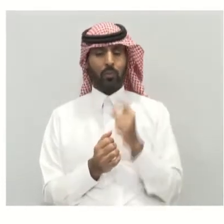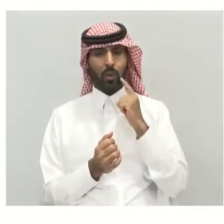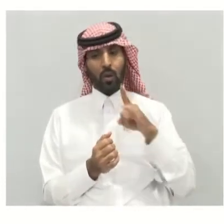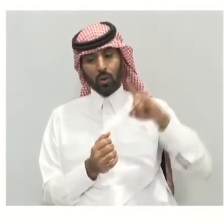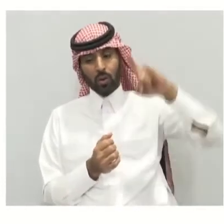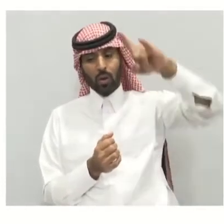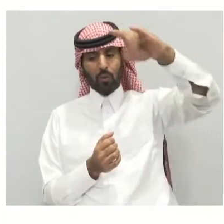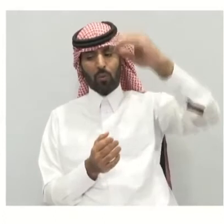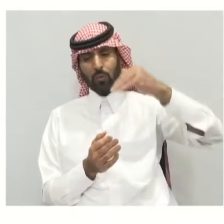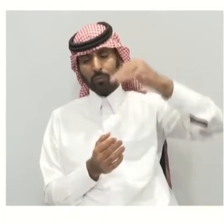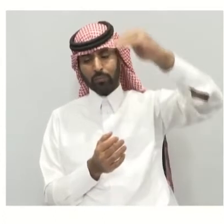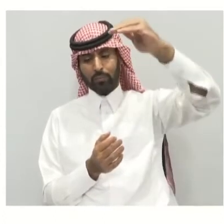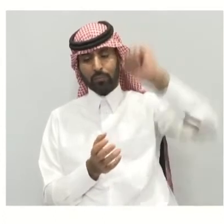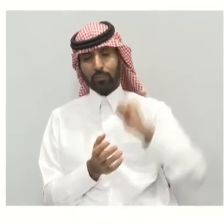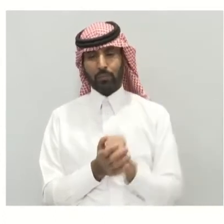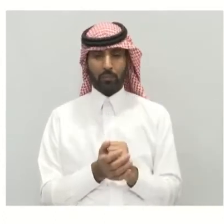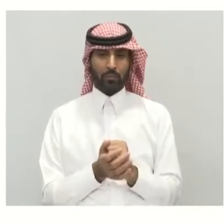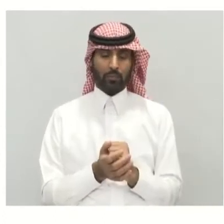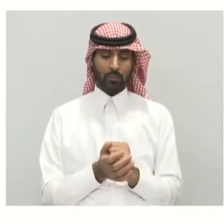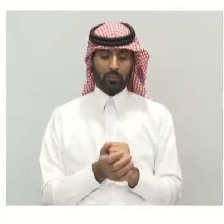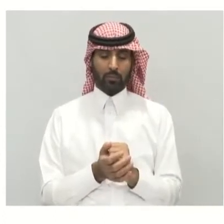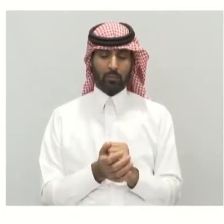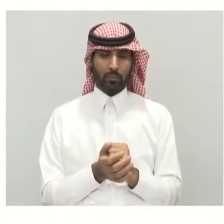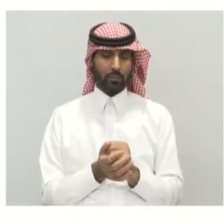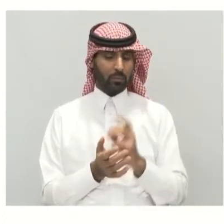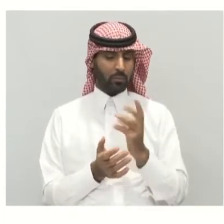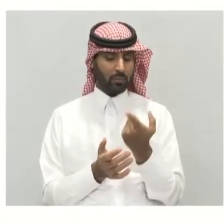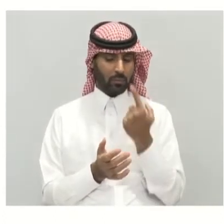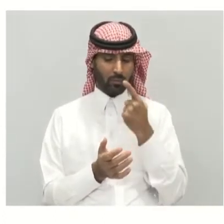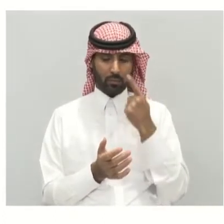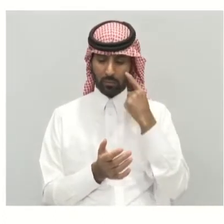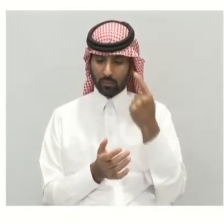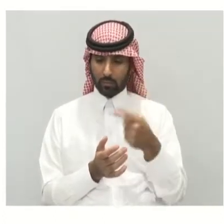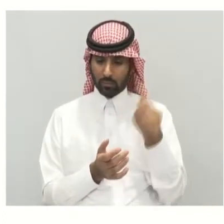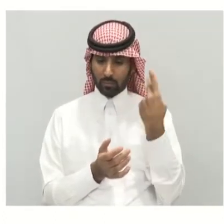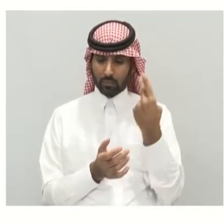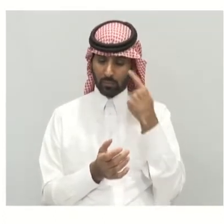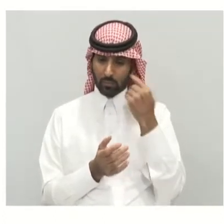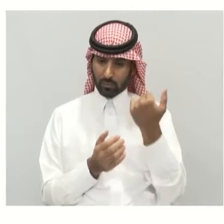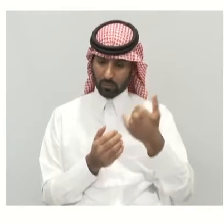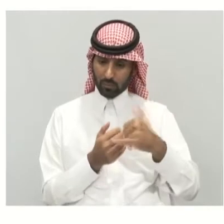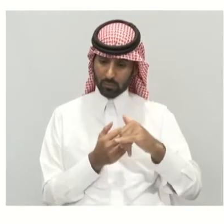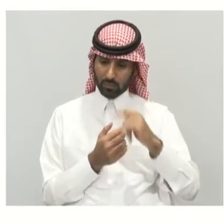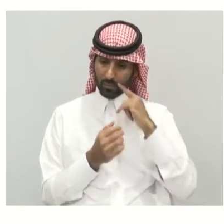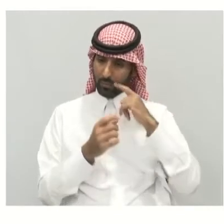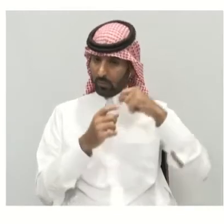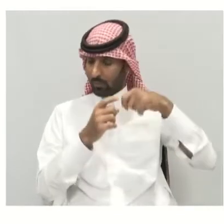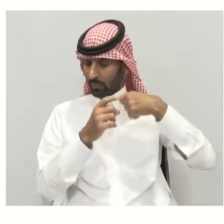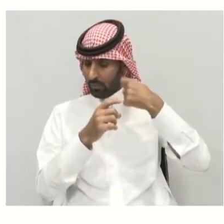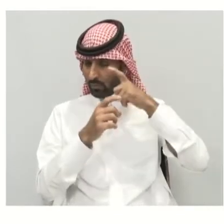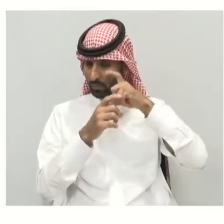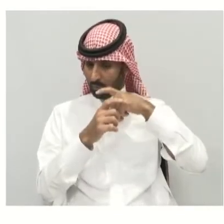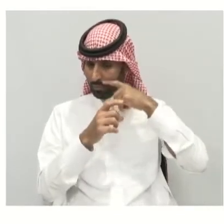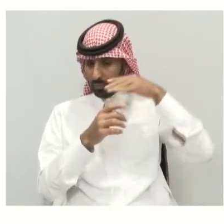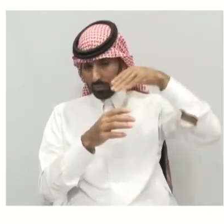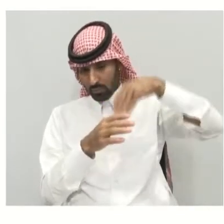high? They mentioned the number. What are the two ways you can get a video in your